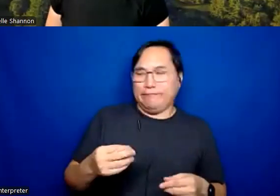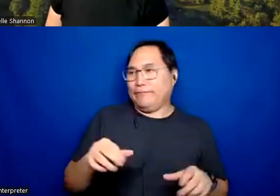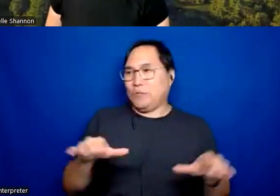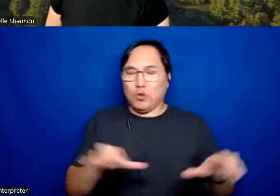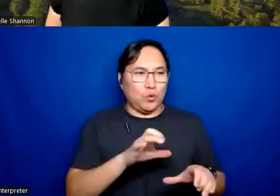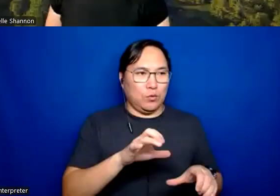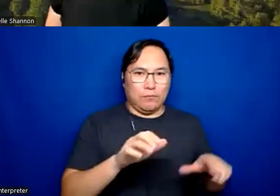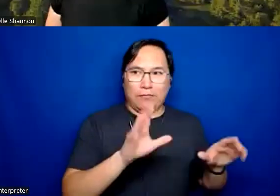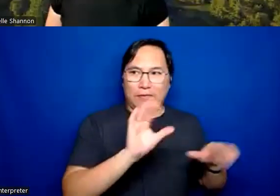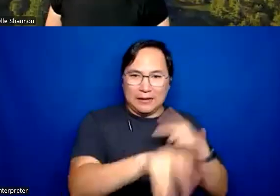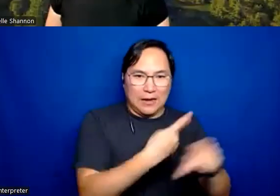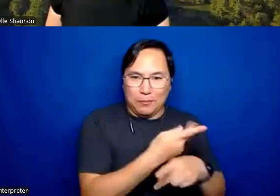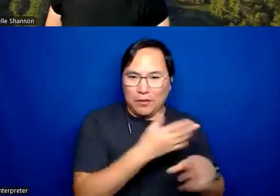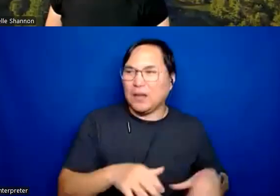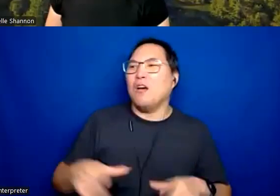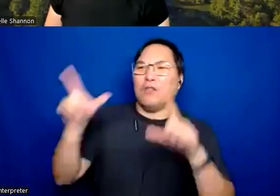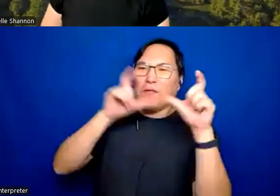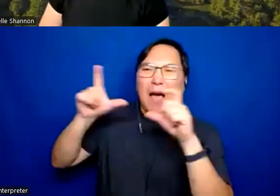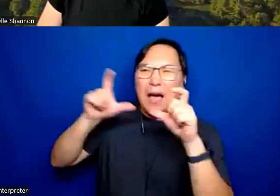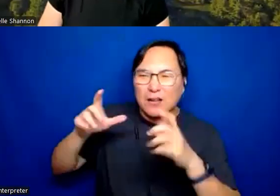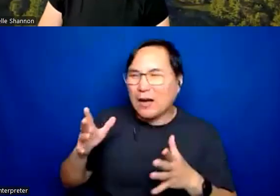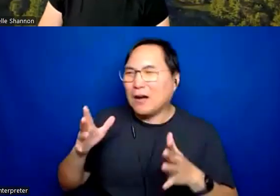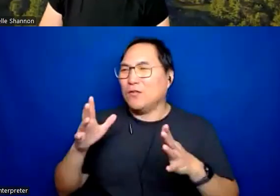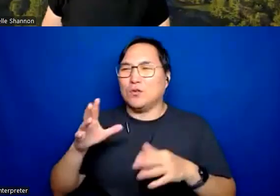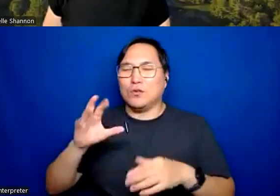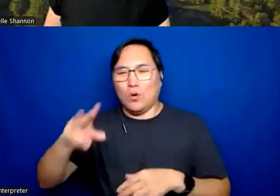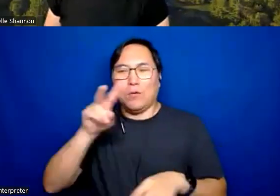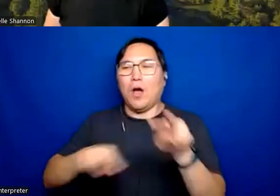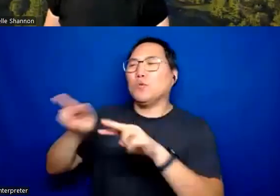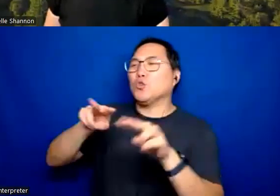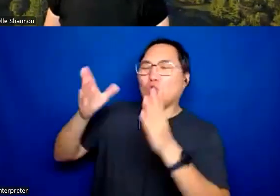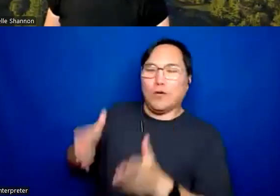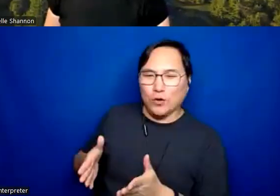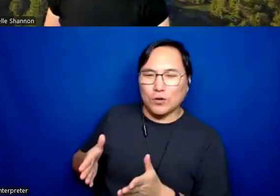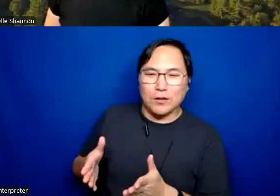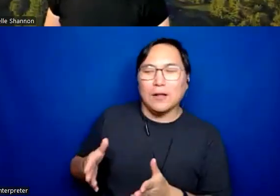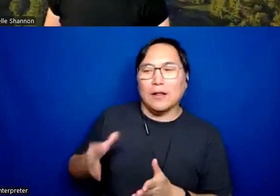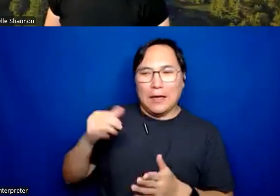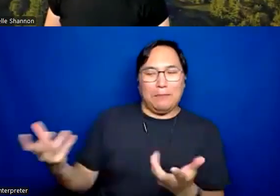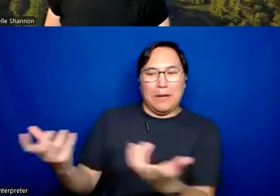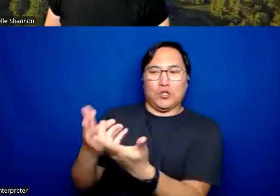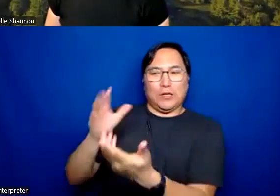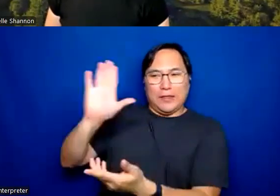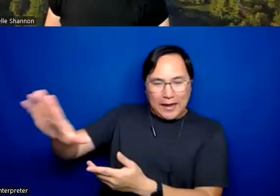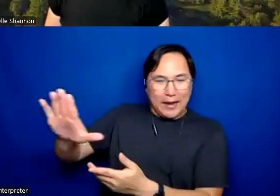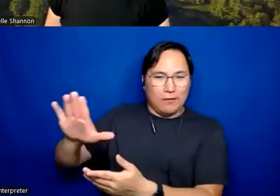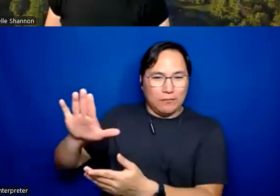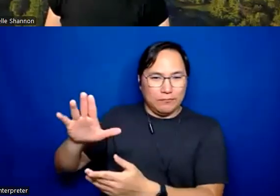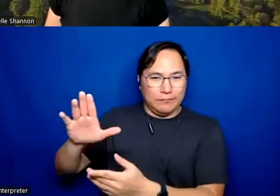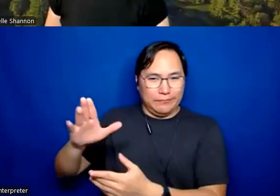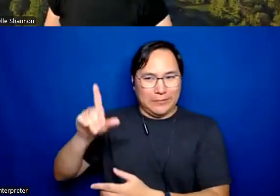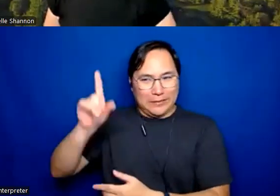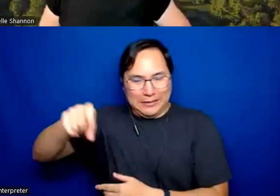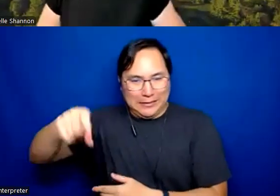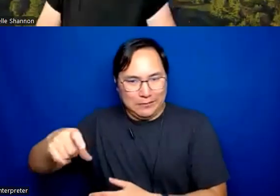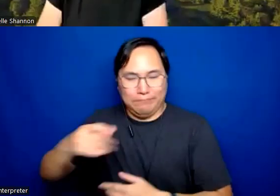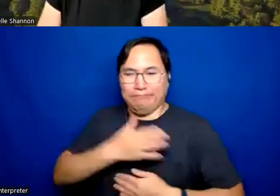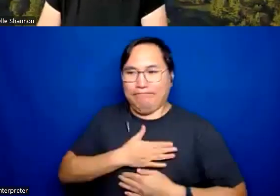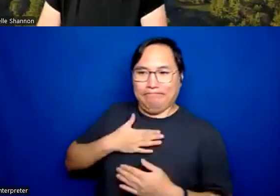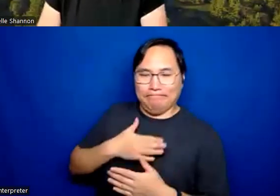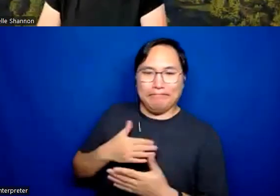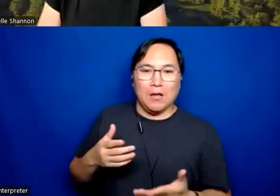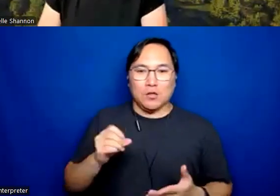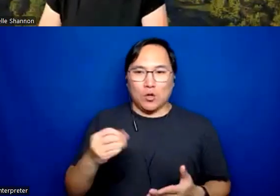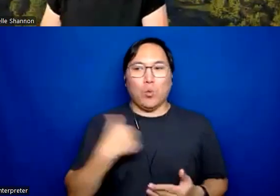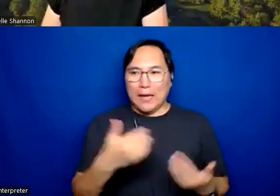wildlife photography enthusiasts. So I find that we have more complementary uses